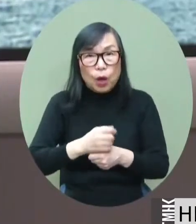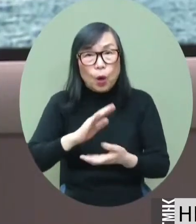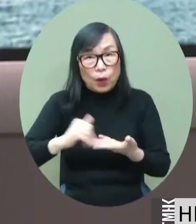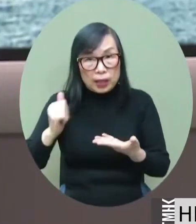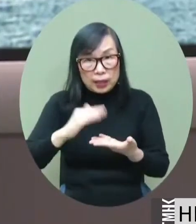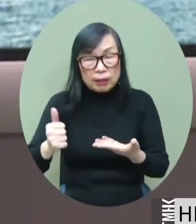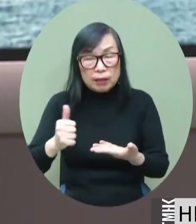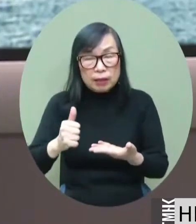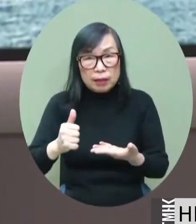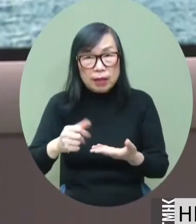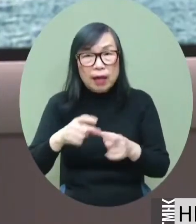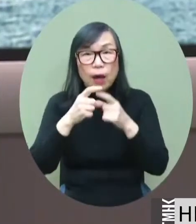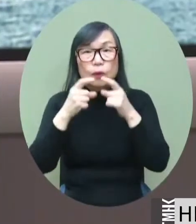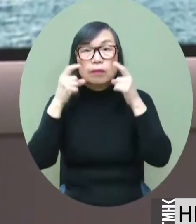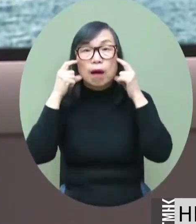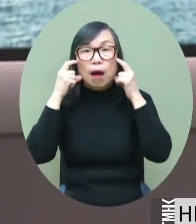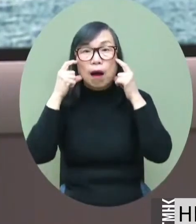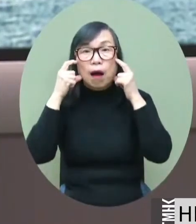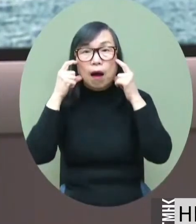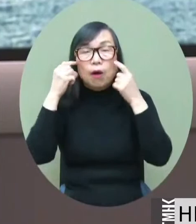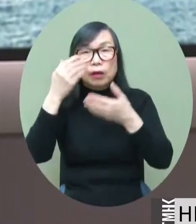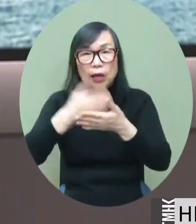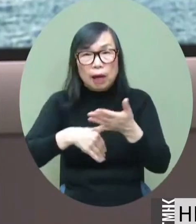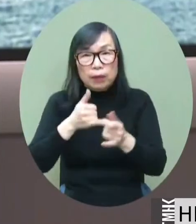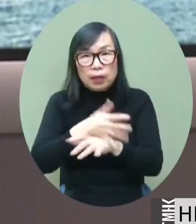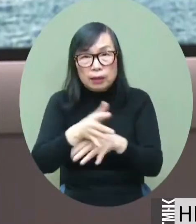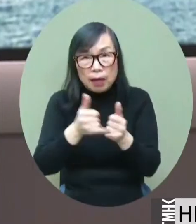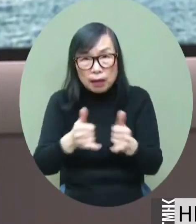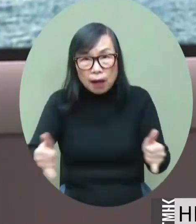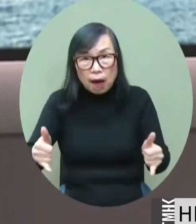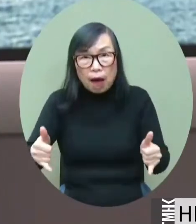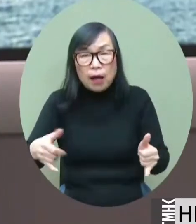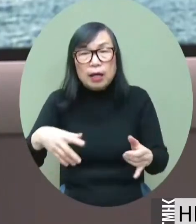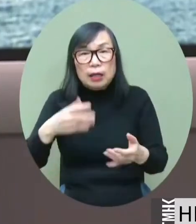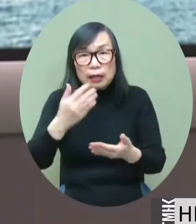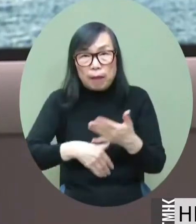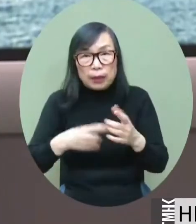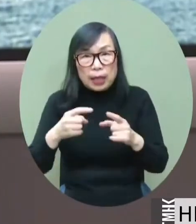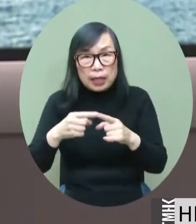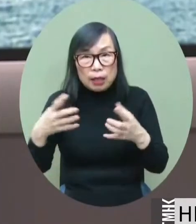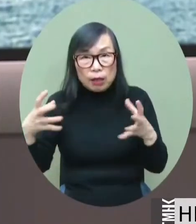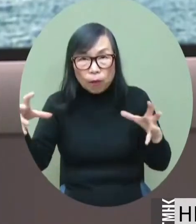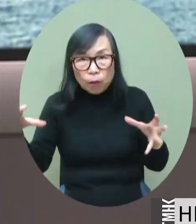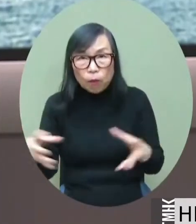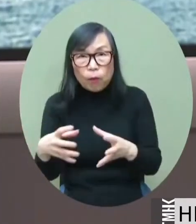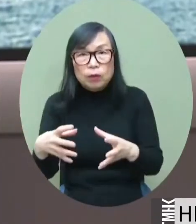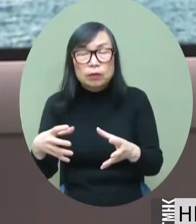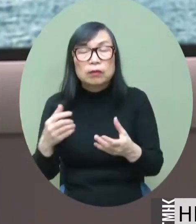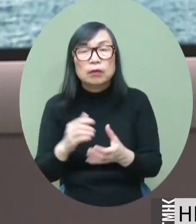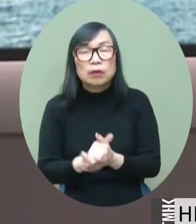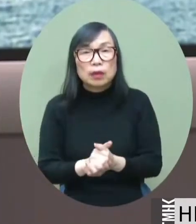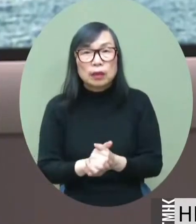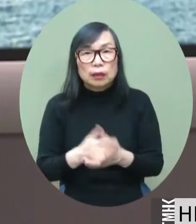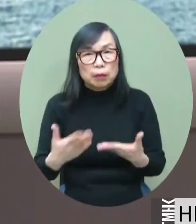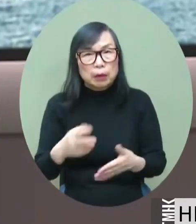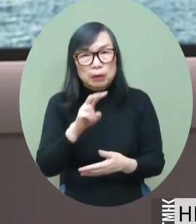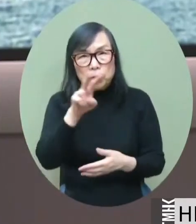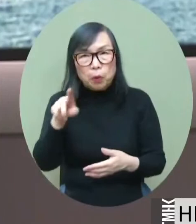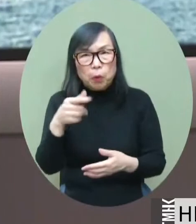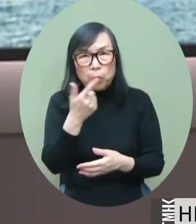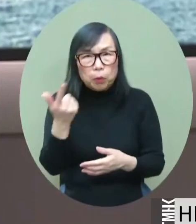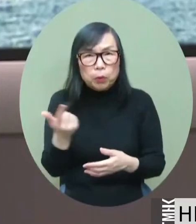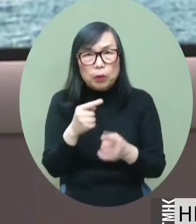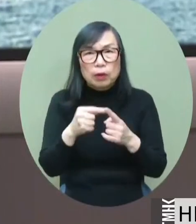complications and possibility of death, and observe a good hygiene, observe social distancing measures, wear